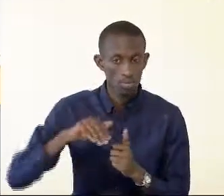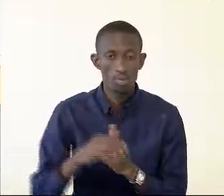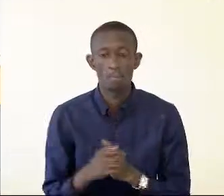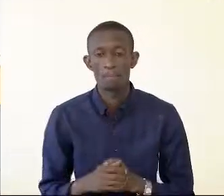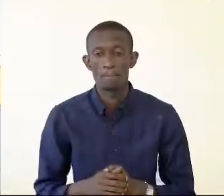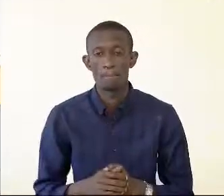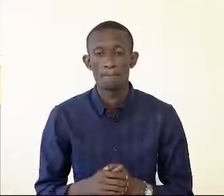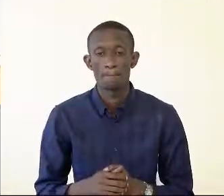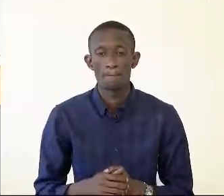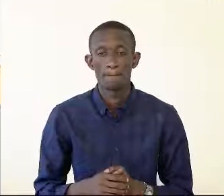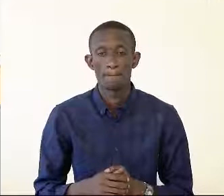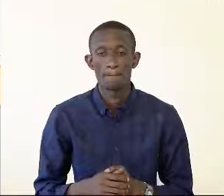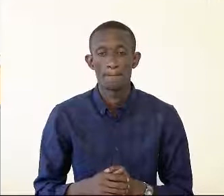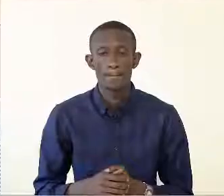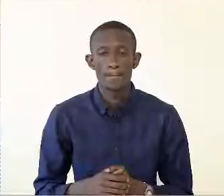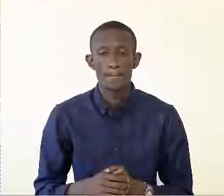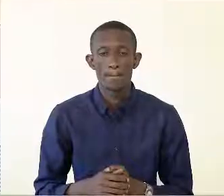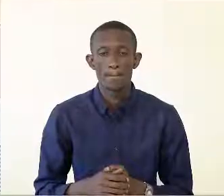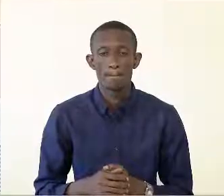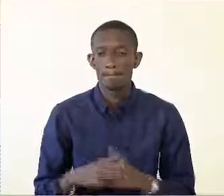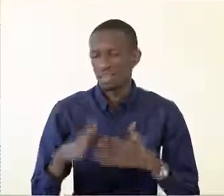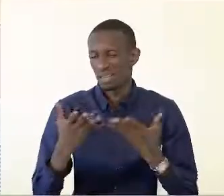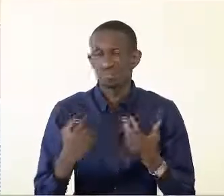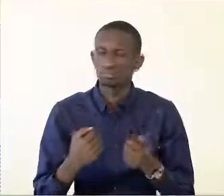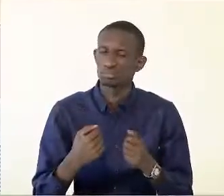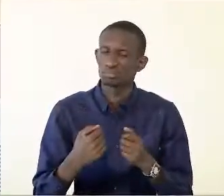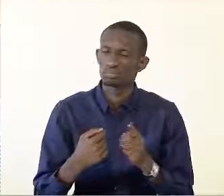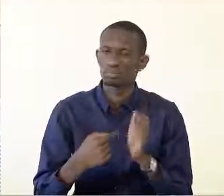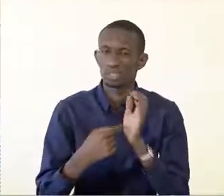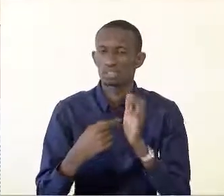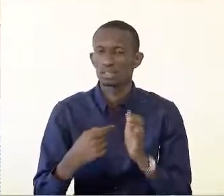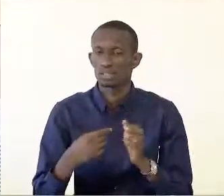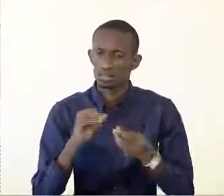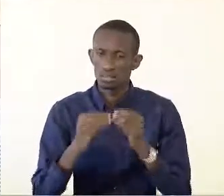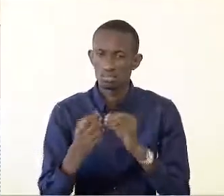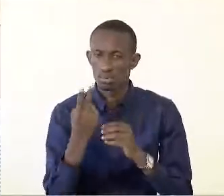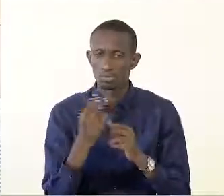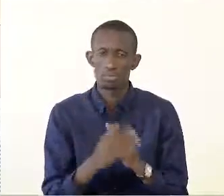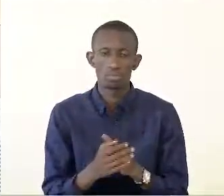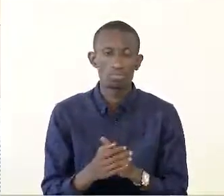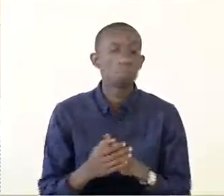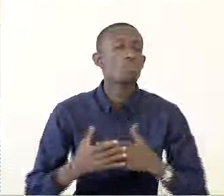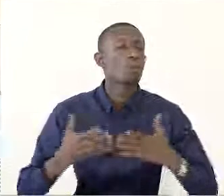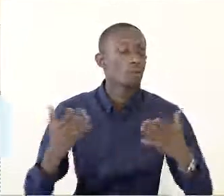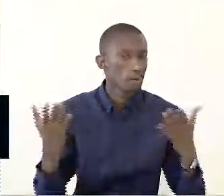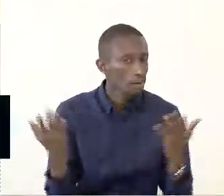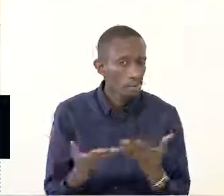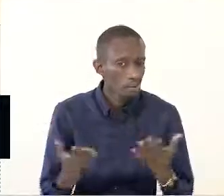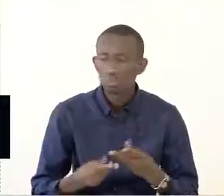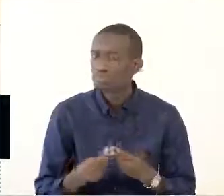how, what I can call like number 2, it is to determine how to